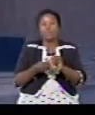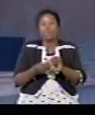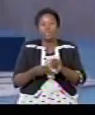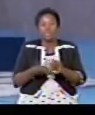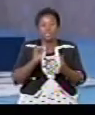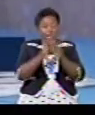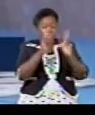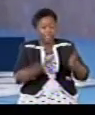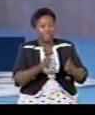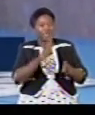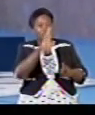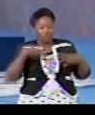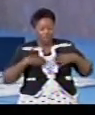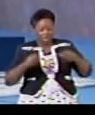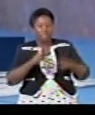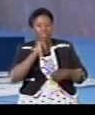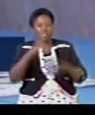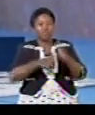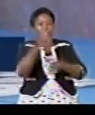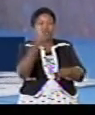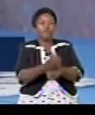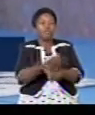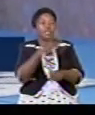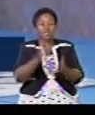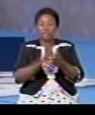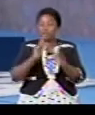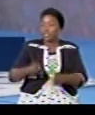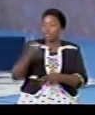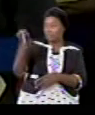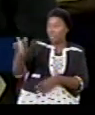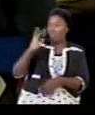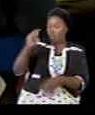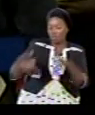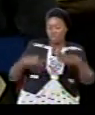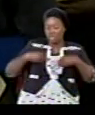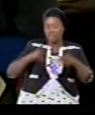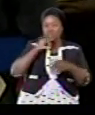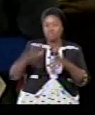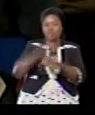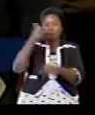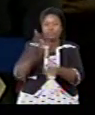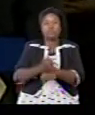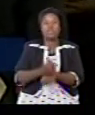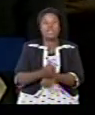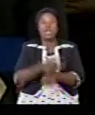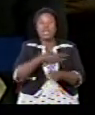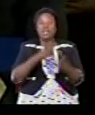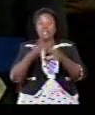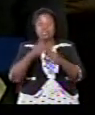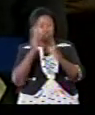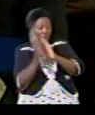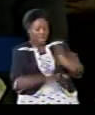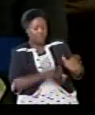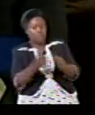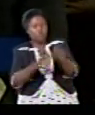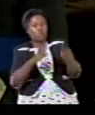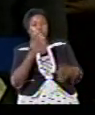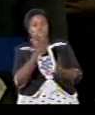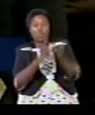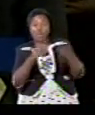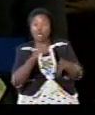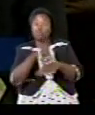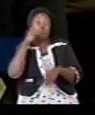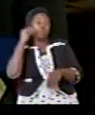is confirmed. The person over there, your cure is confirmed. And then you left somebody at home and